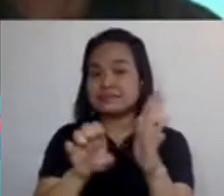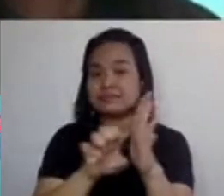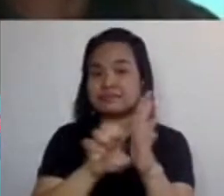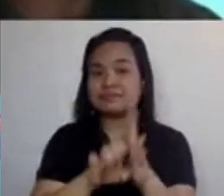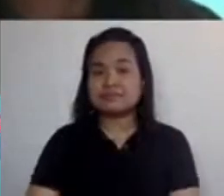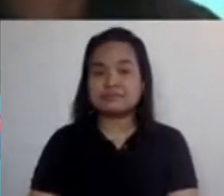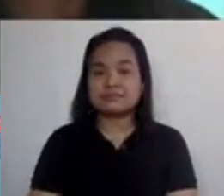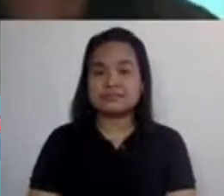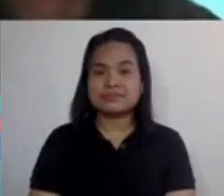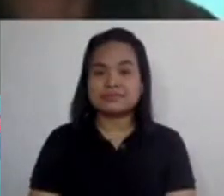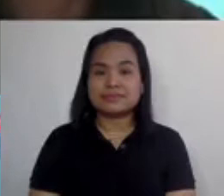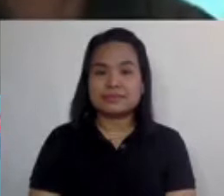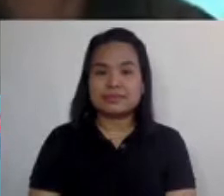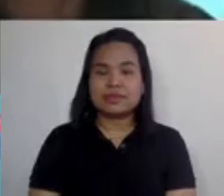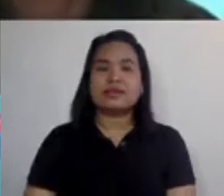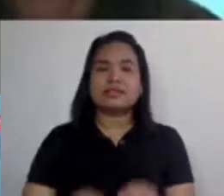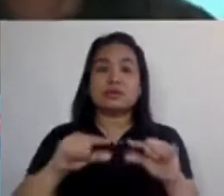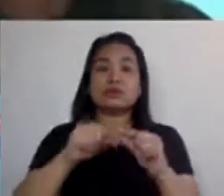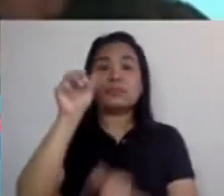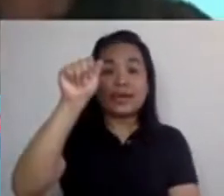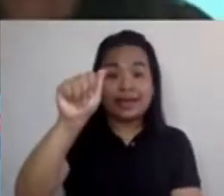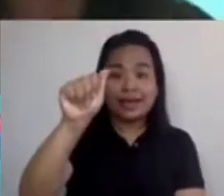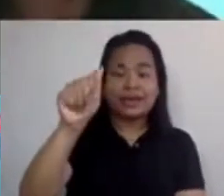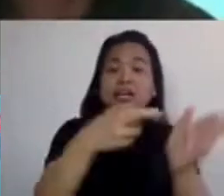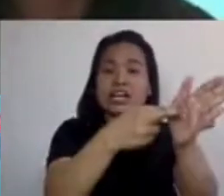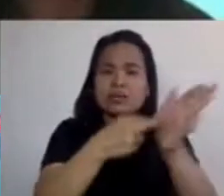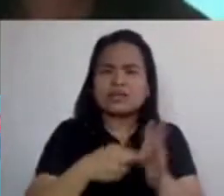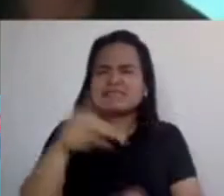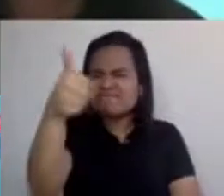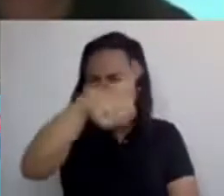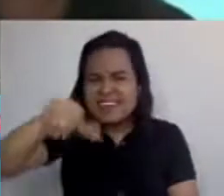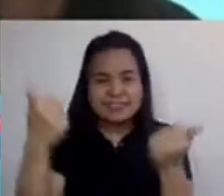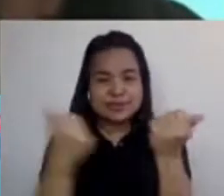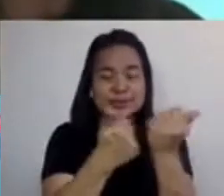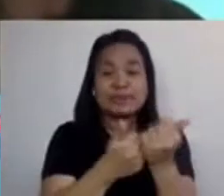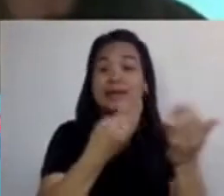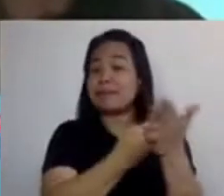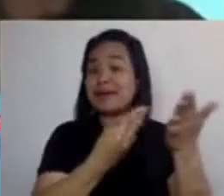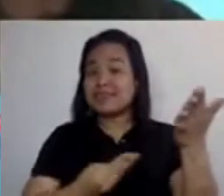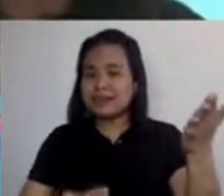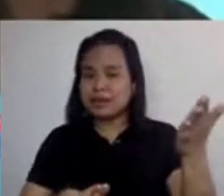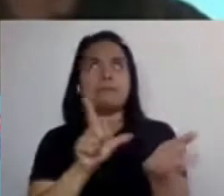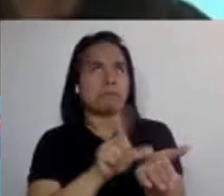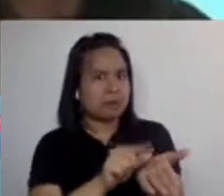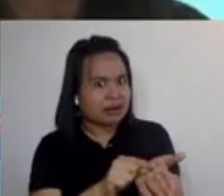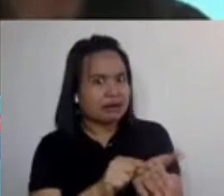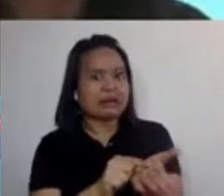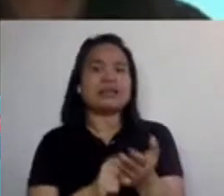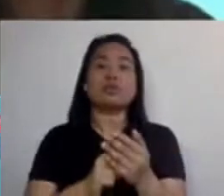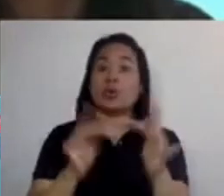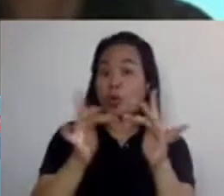set A requires that any supplemental material, whether it be in print or digital format made by you, the